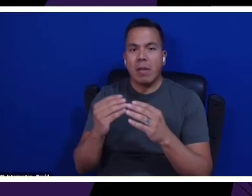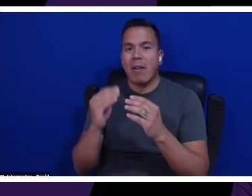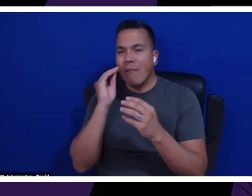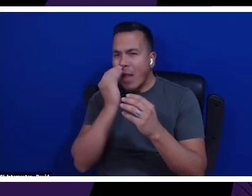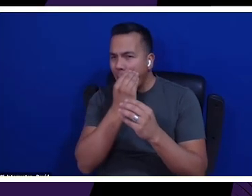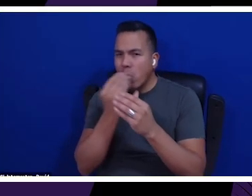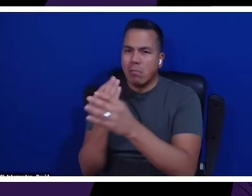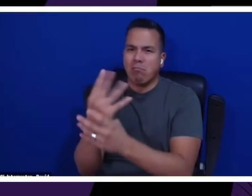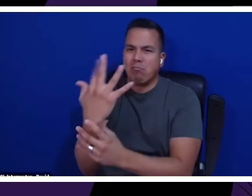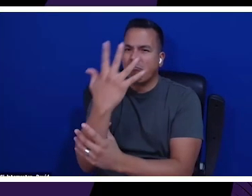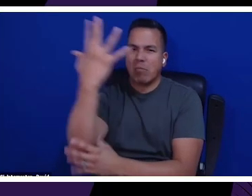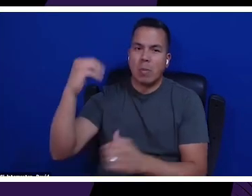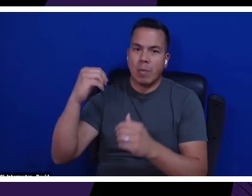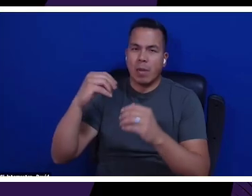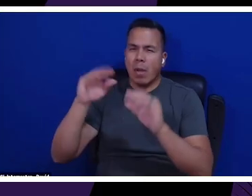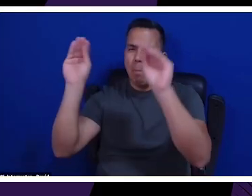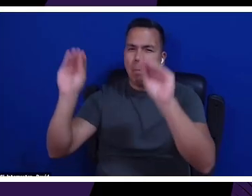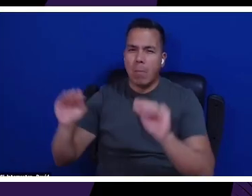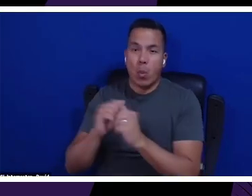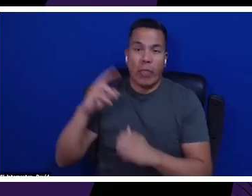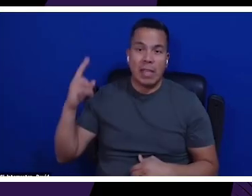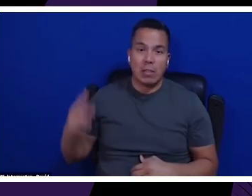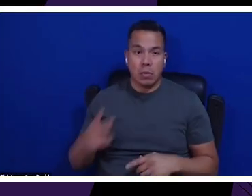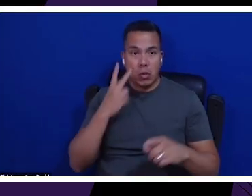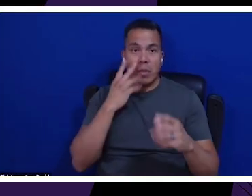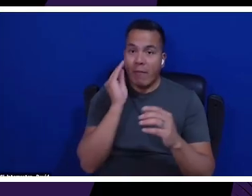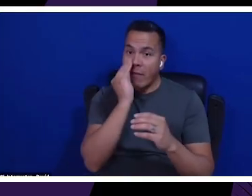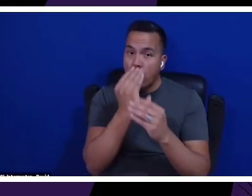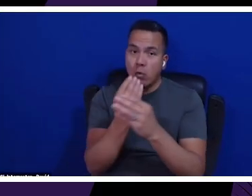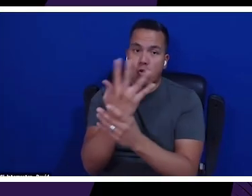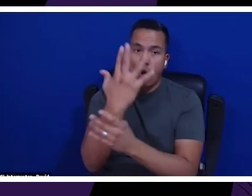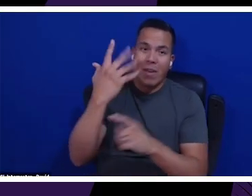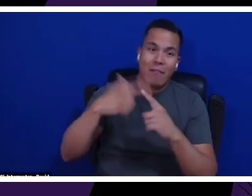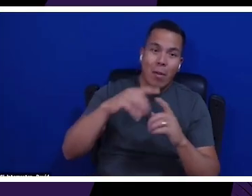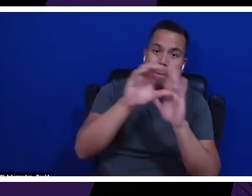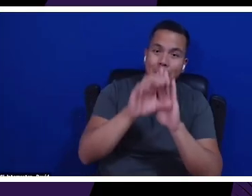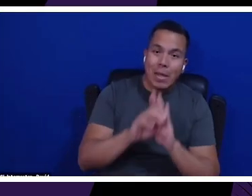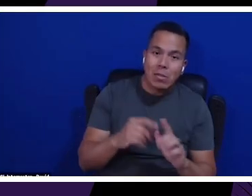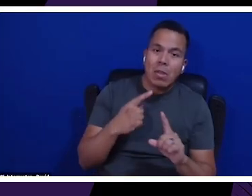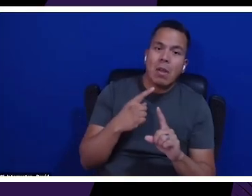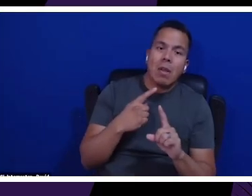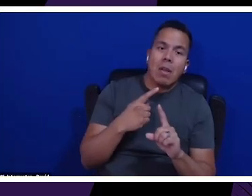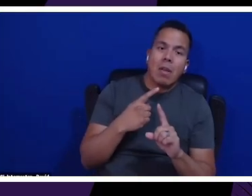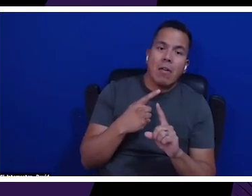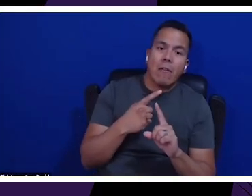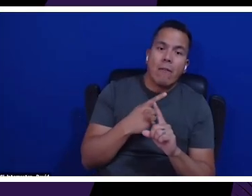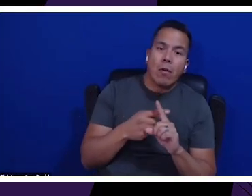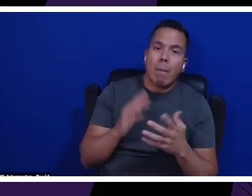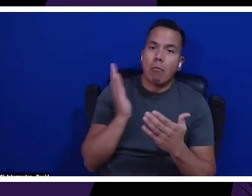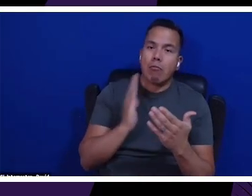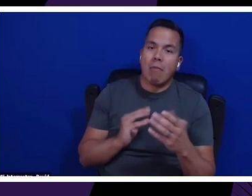fruit with history. Here, we have flowers growing from collaged images growing from the crevices of the buildings.